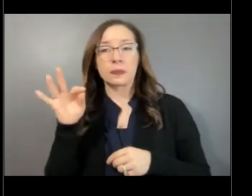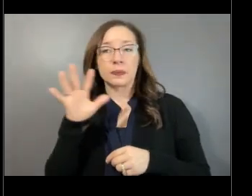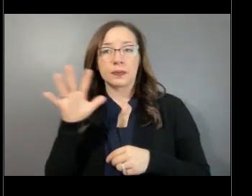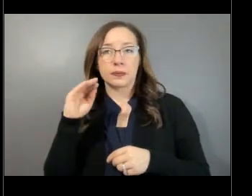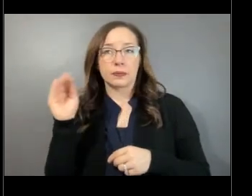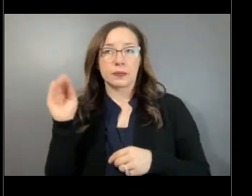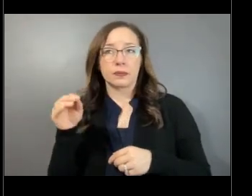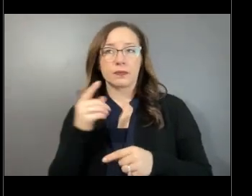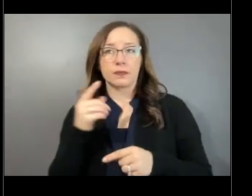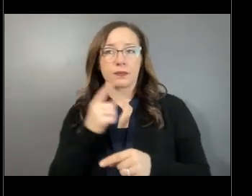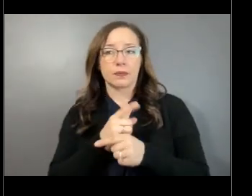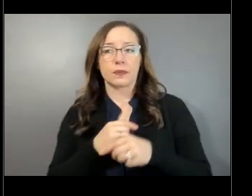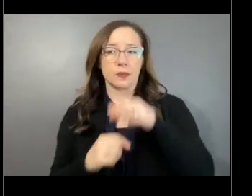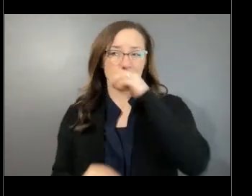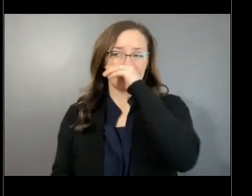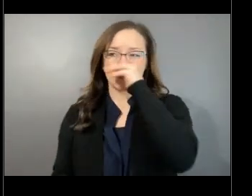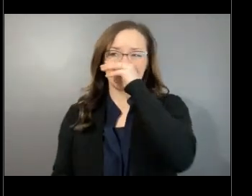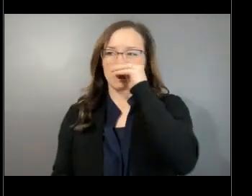got that one correct.